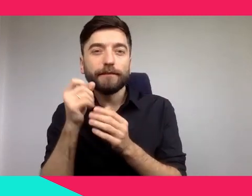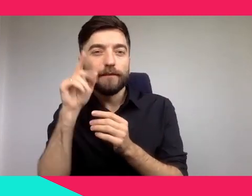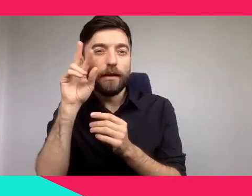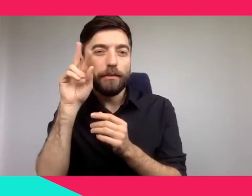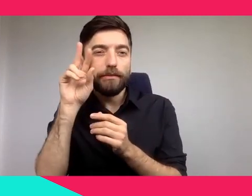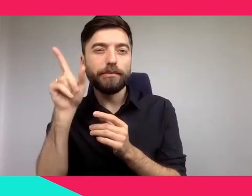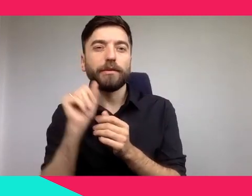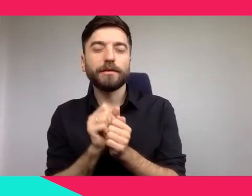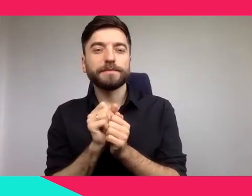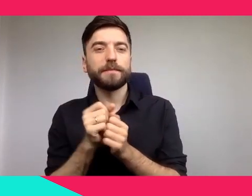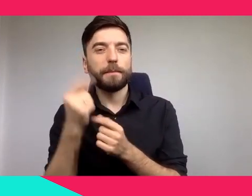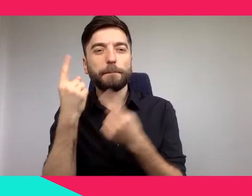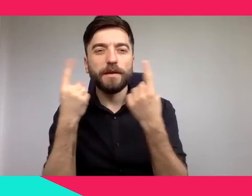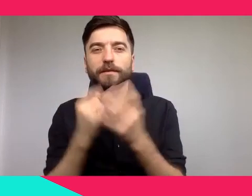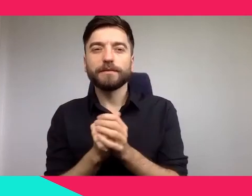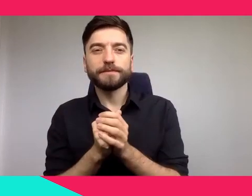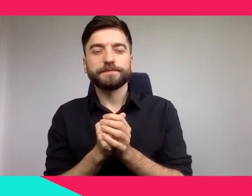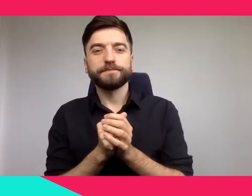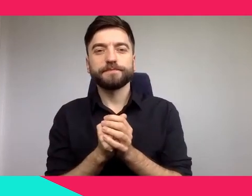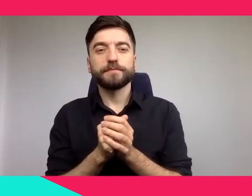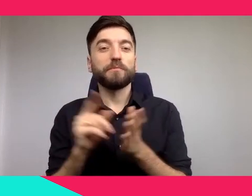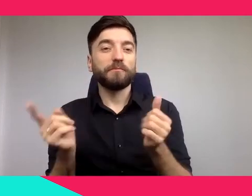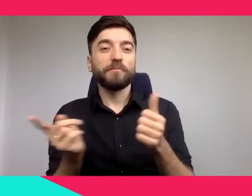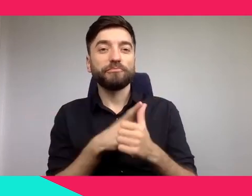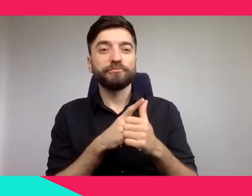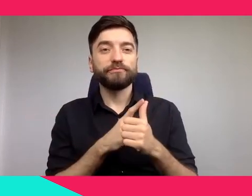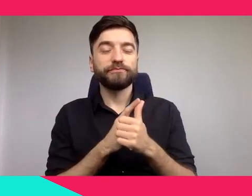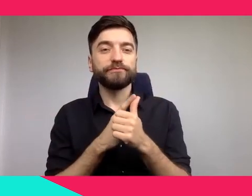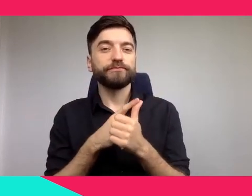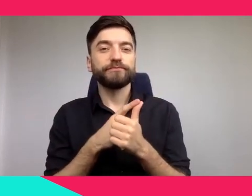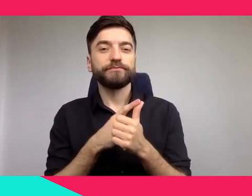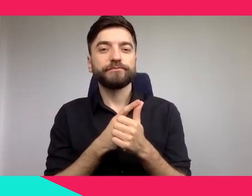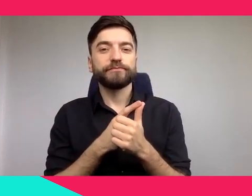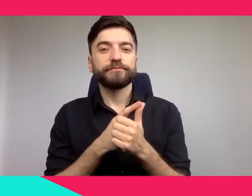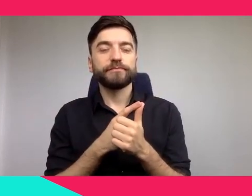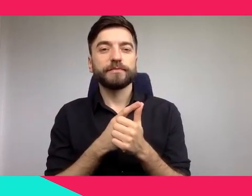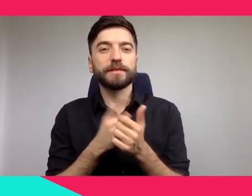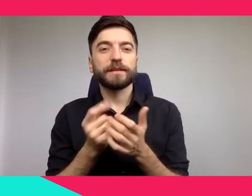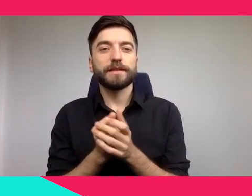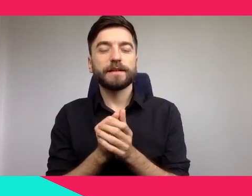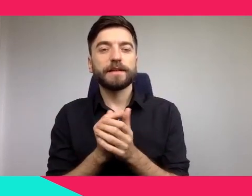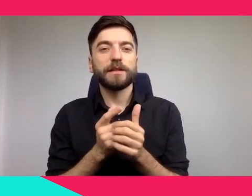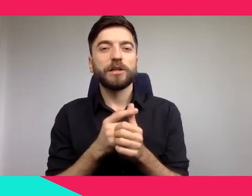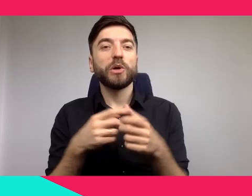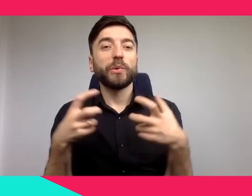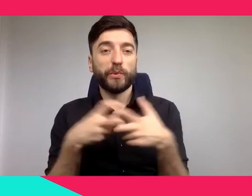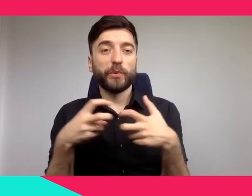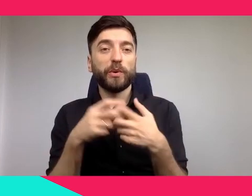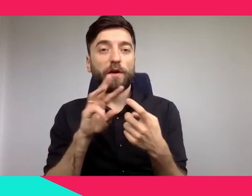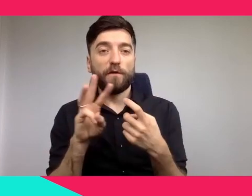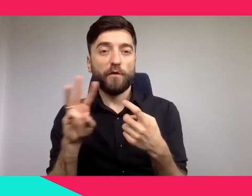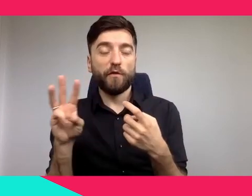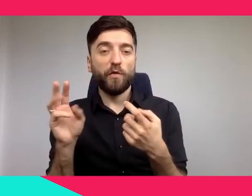was look at the way we had configured our website. So we were rebuilding a new website.